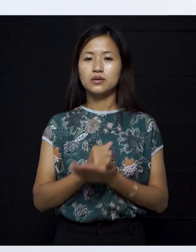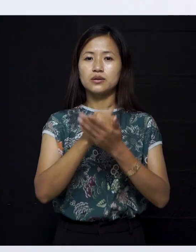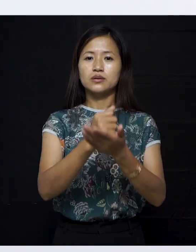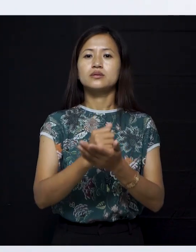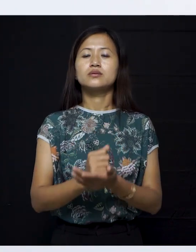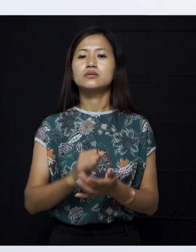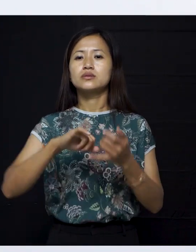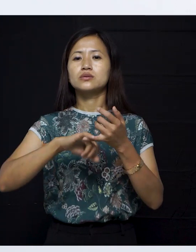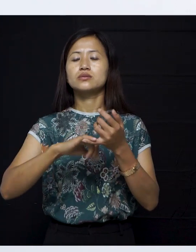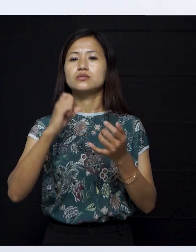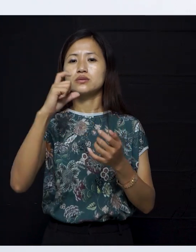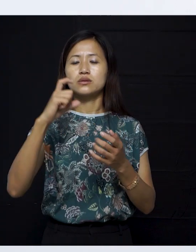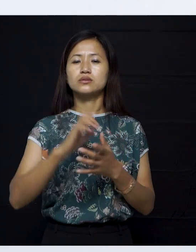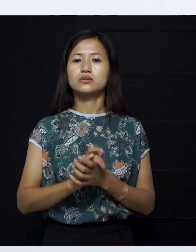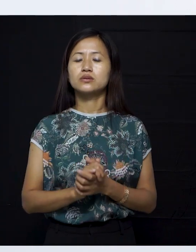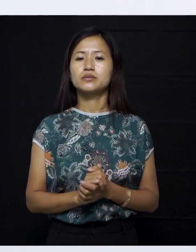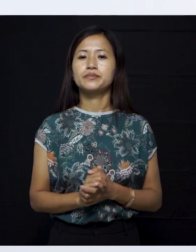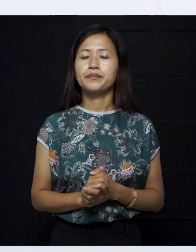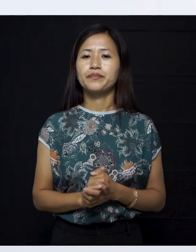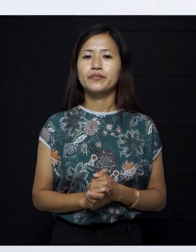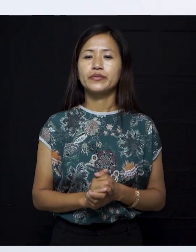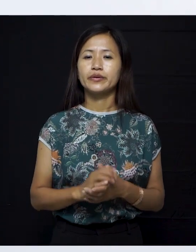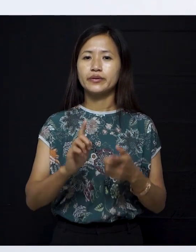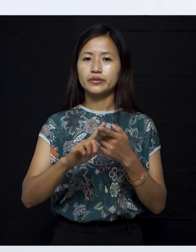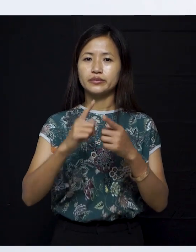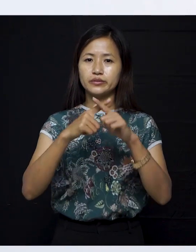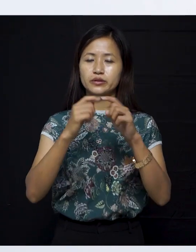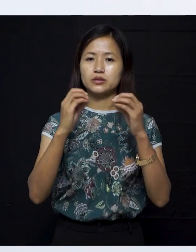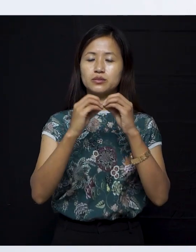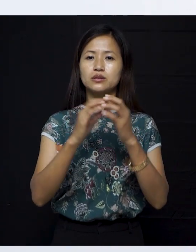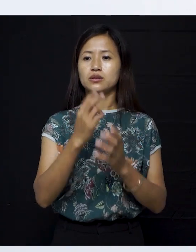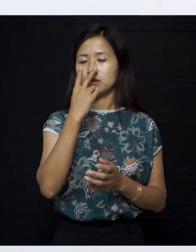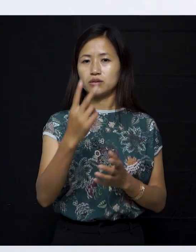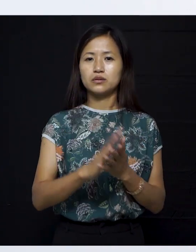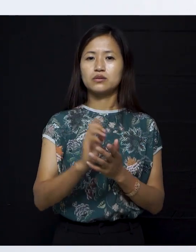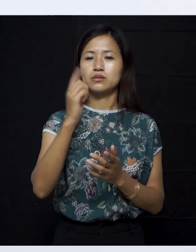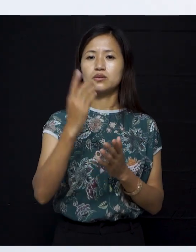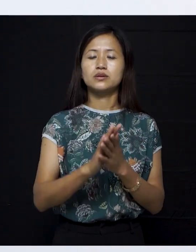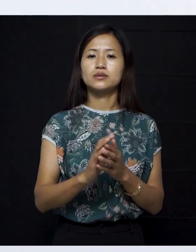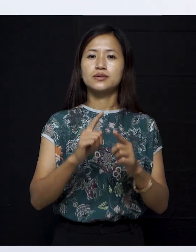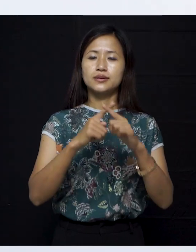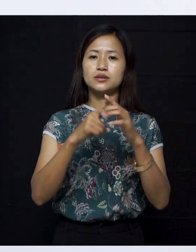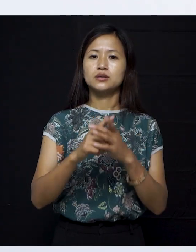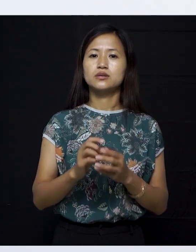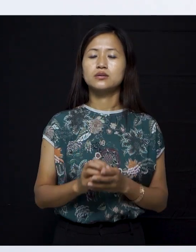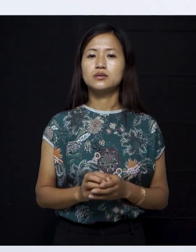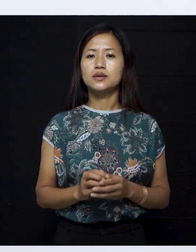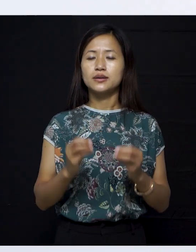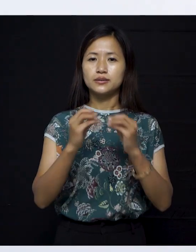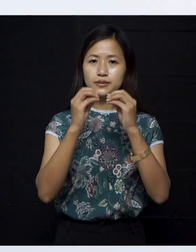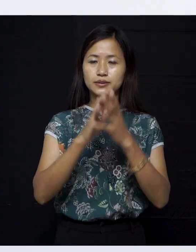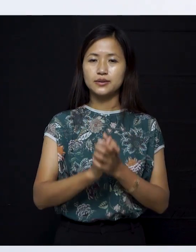will be the subordinate clause, right? And so that is exercise B. Let's look at one exercise, that is exercise